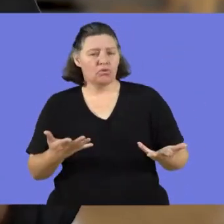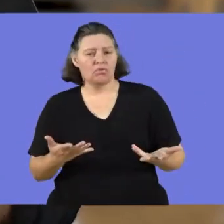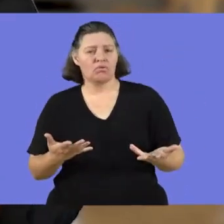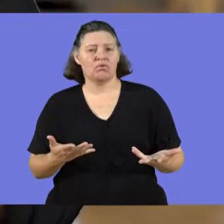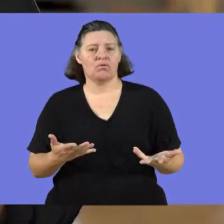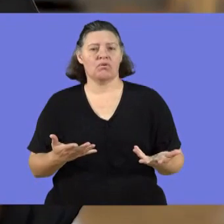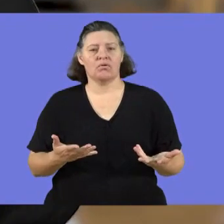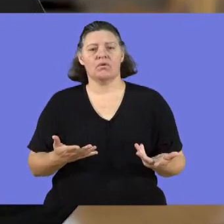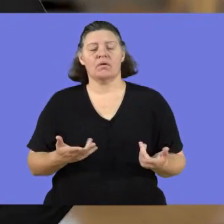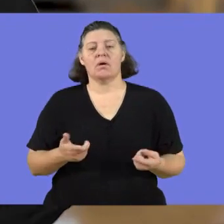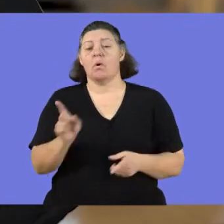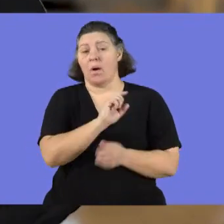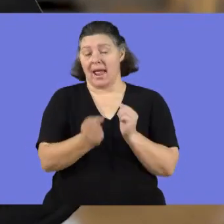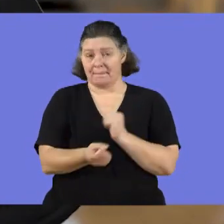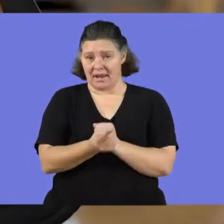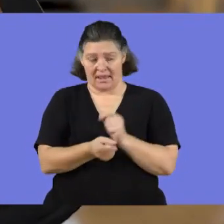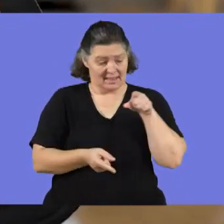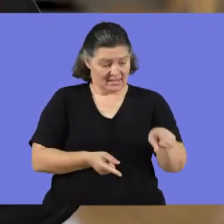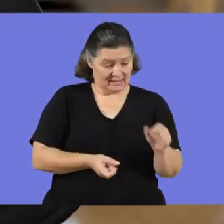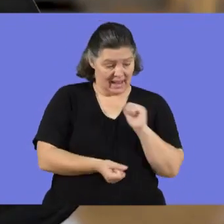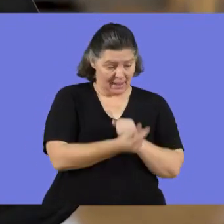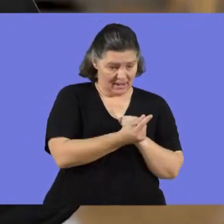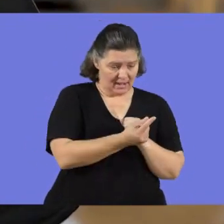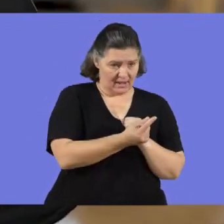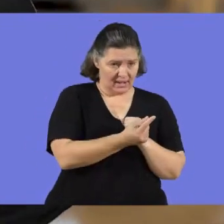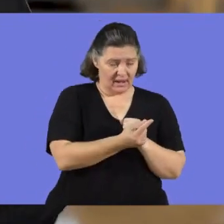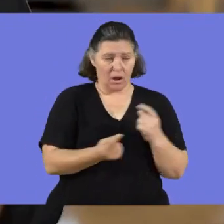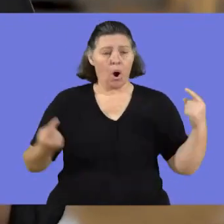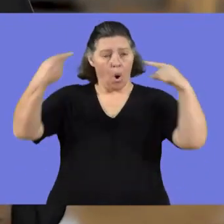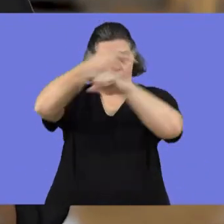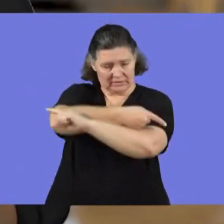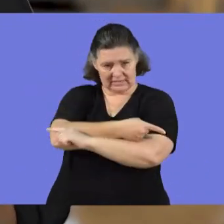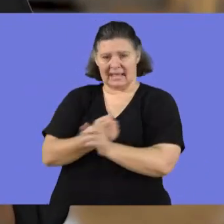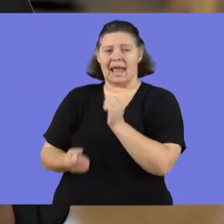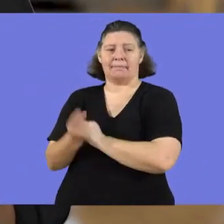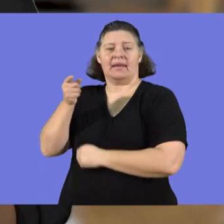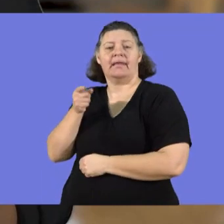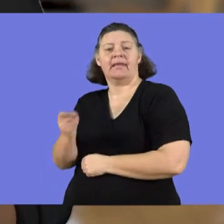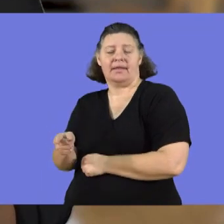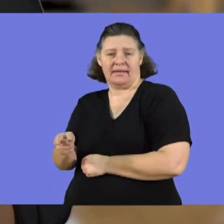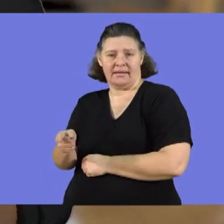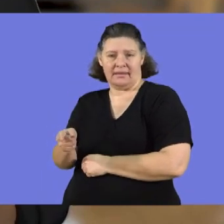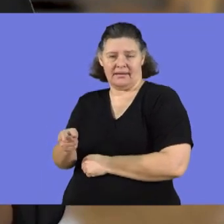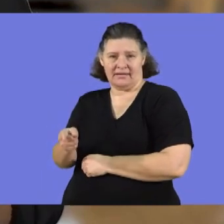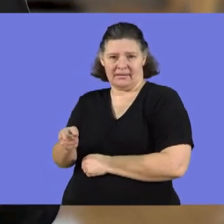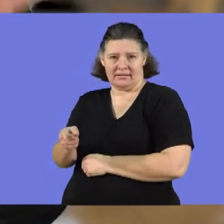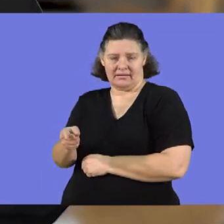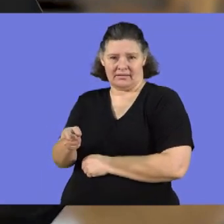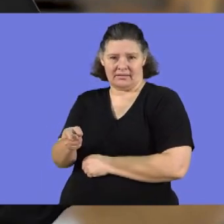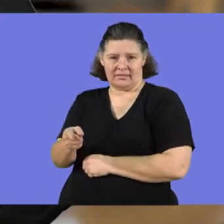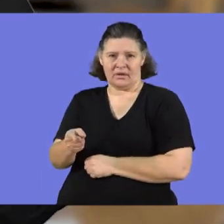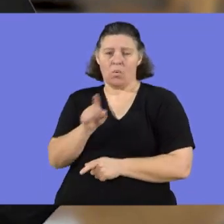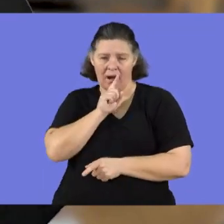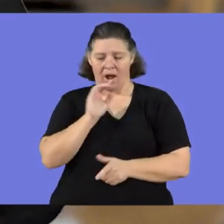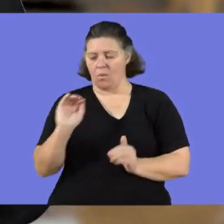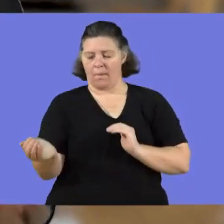in a nutshell, what's happening to one variable, the opposite is happening to the other